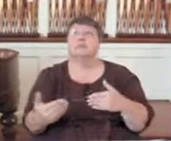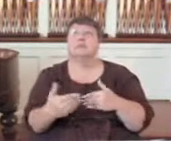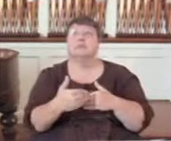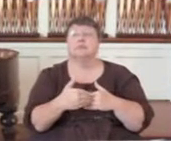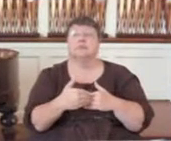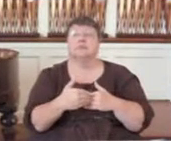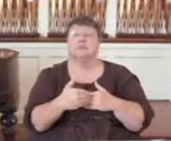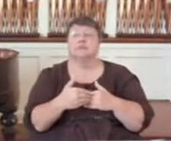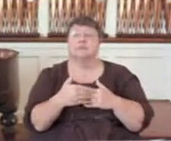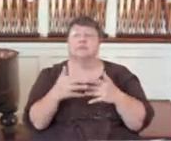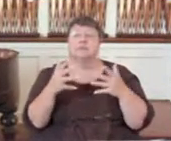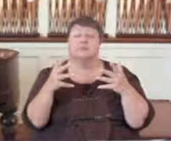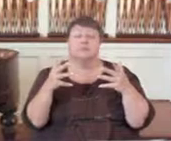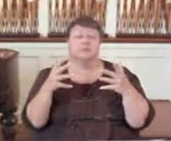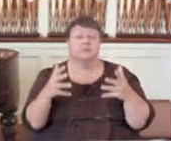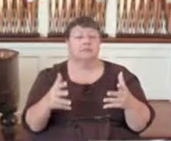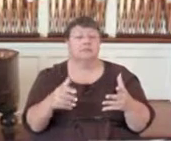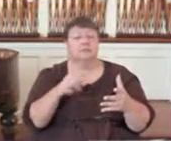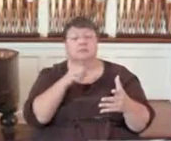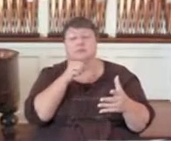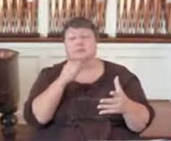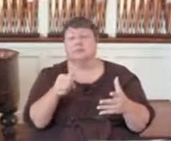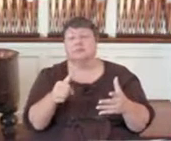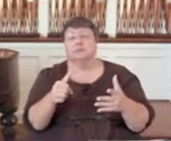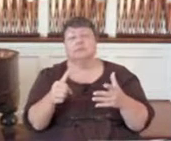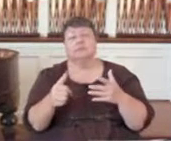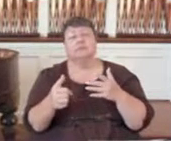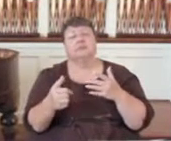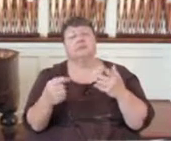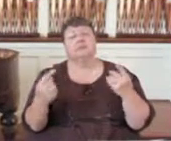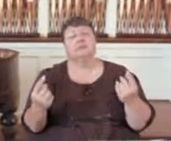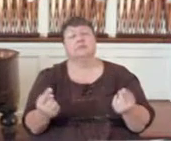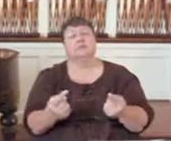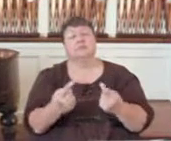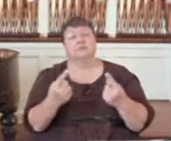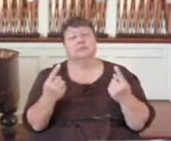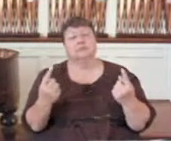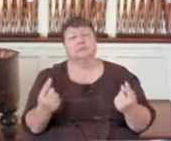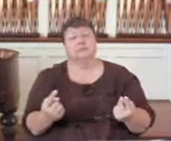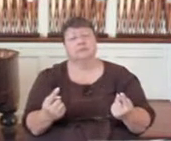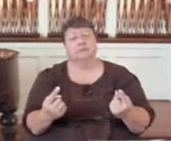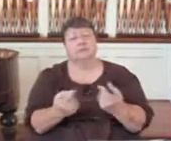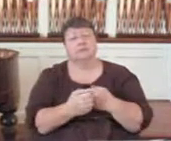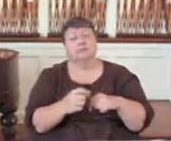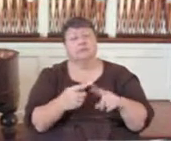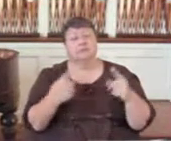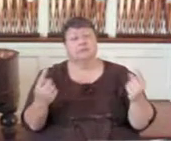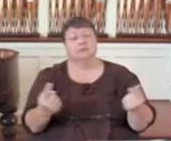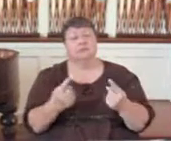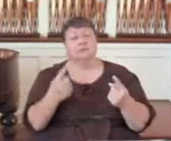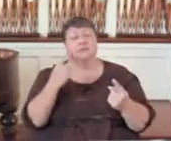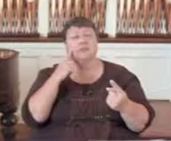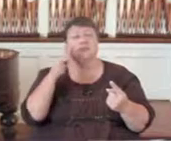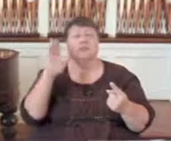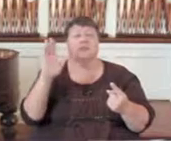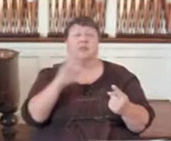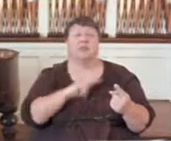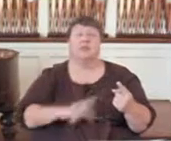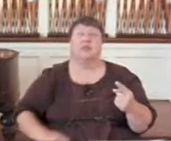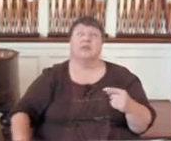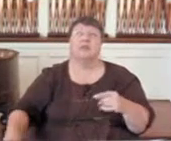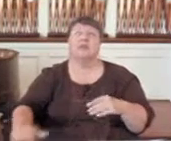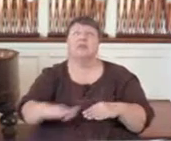those who sin against us. And lead us not into temptation, but deliver us from evil.